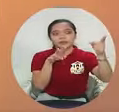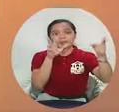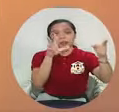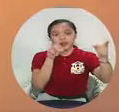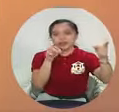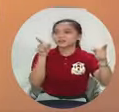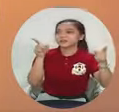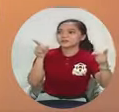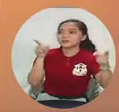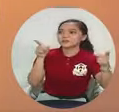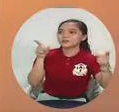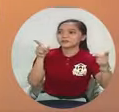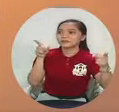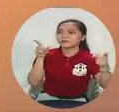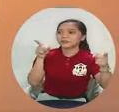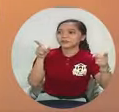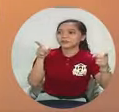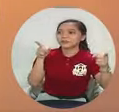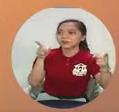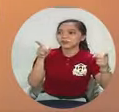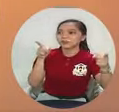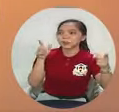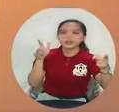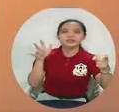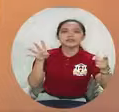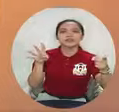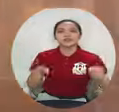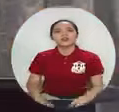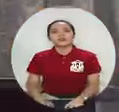It pressed him to be fruitful.